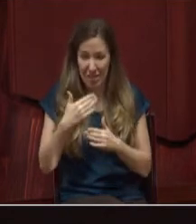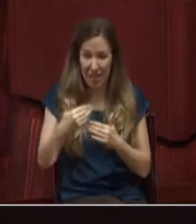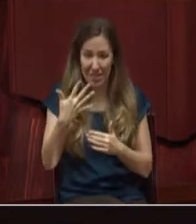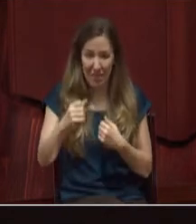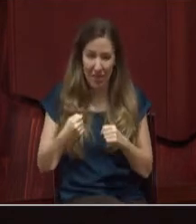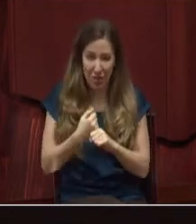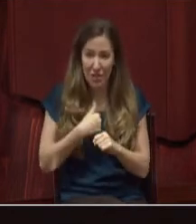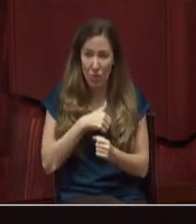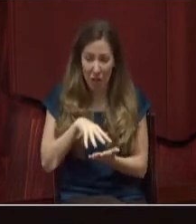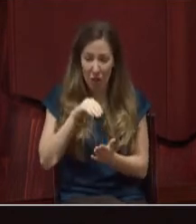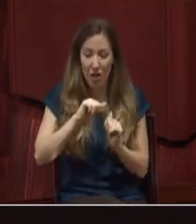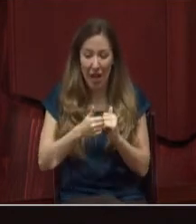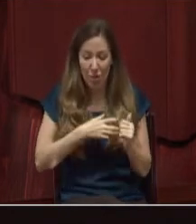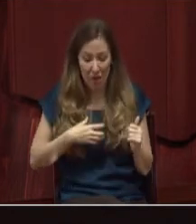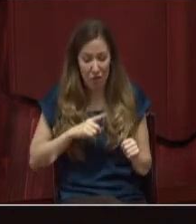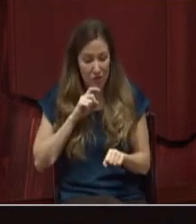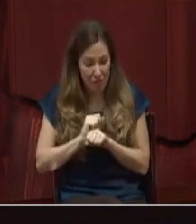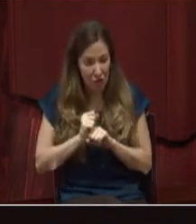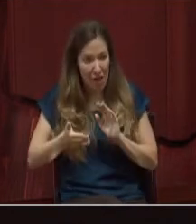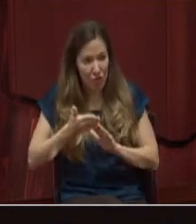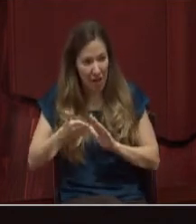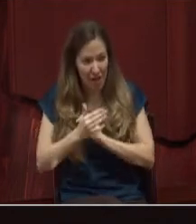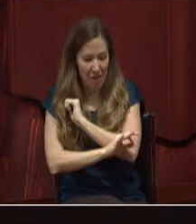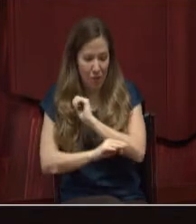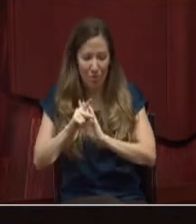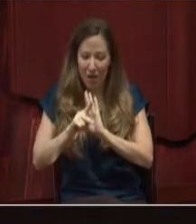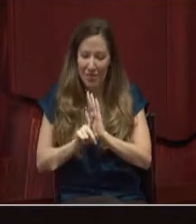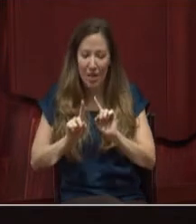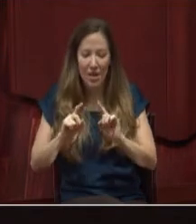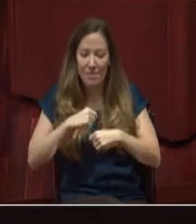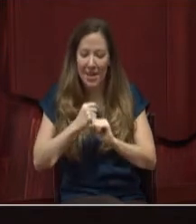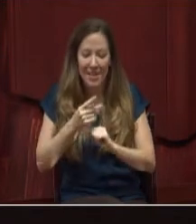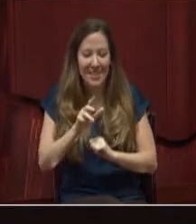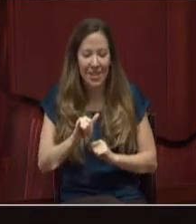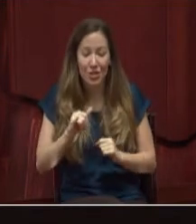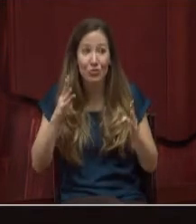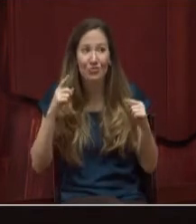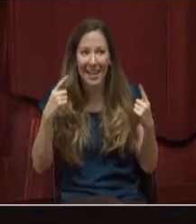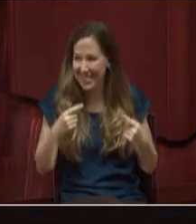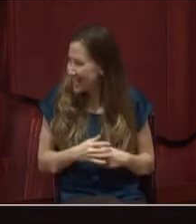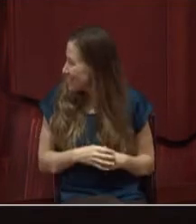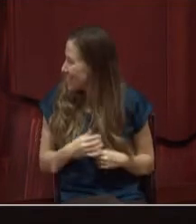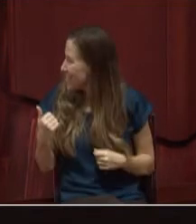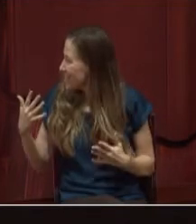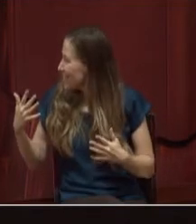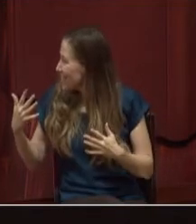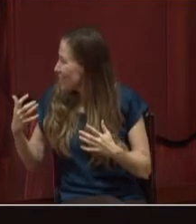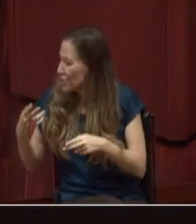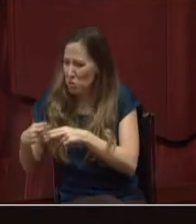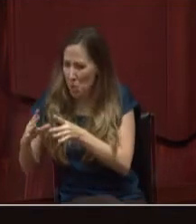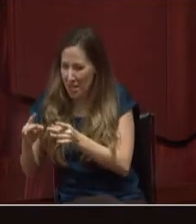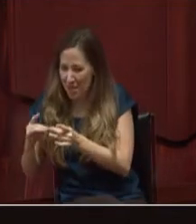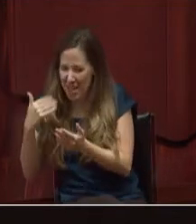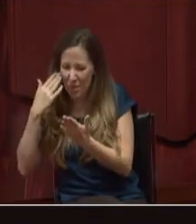ran foreign policy and defense policy, which used to drive Henry right up the wall. There was another shortcoming. I think Dick Allen's pointed this out, and somebody